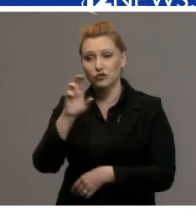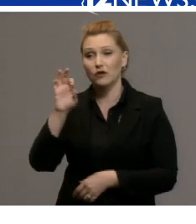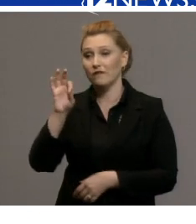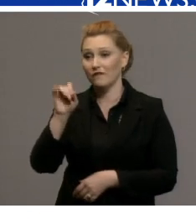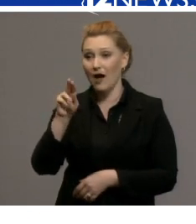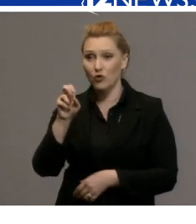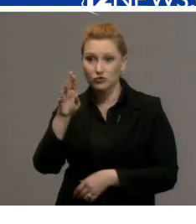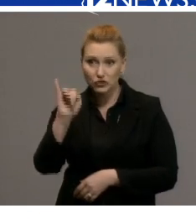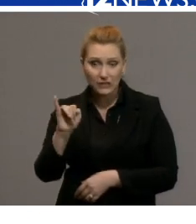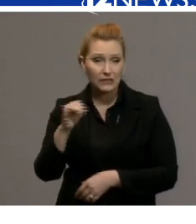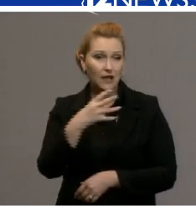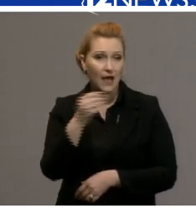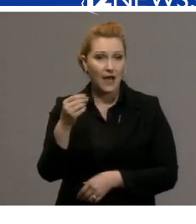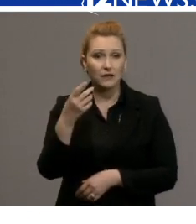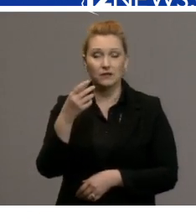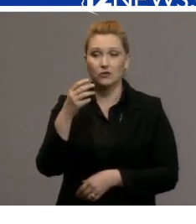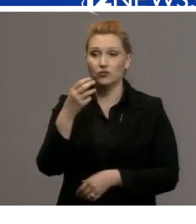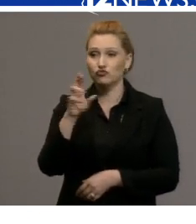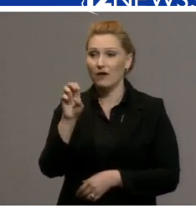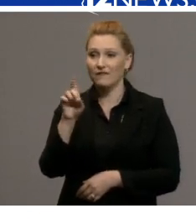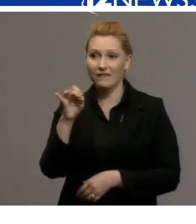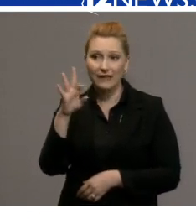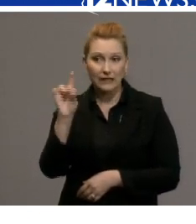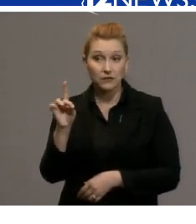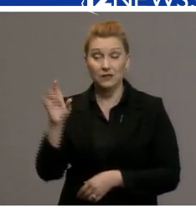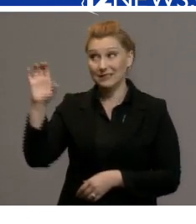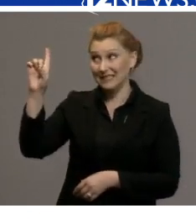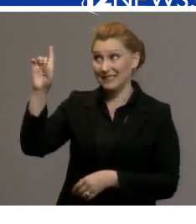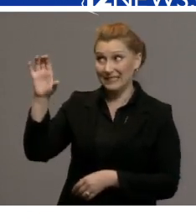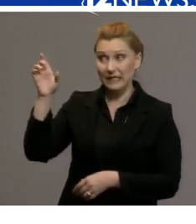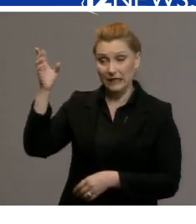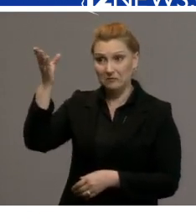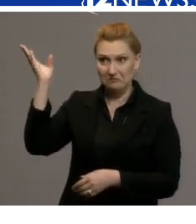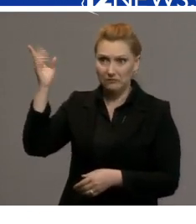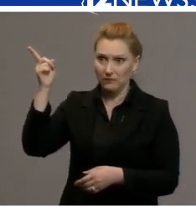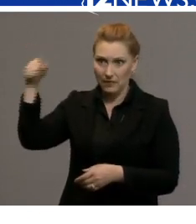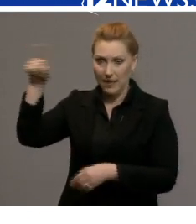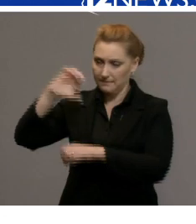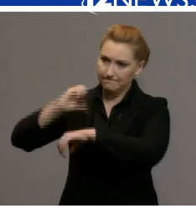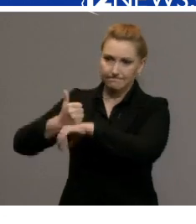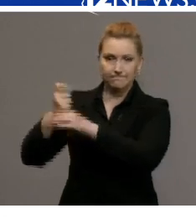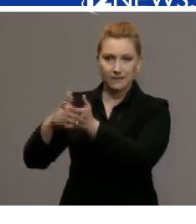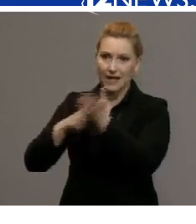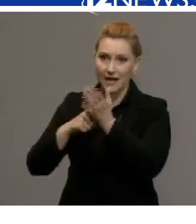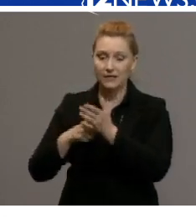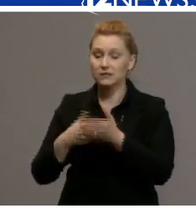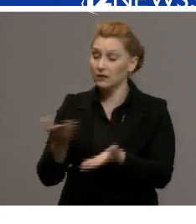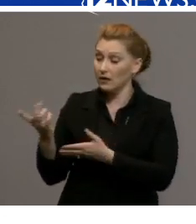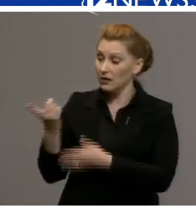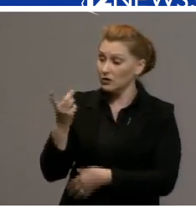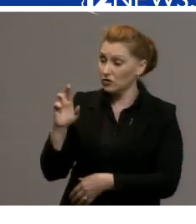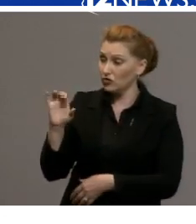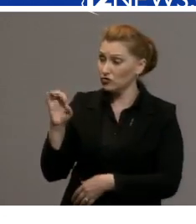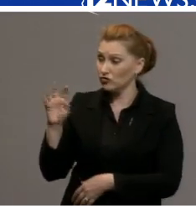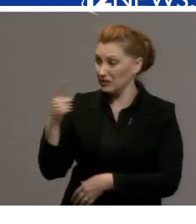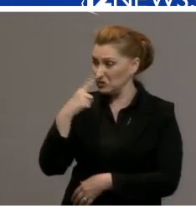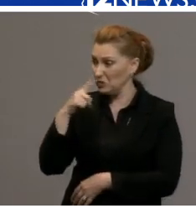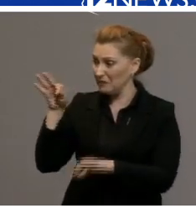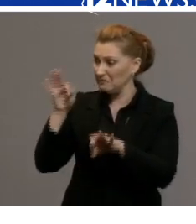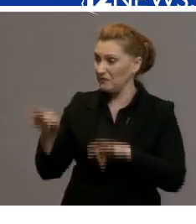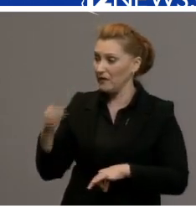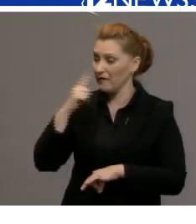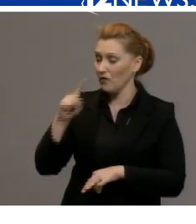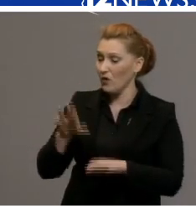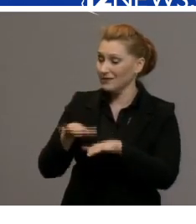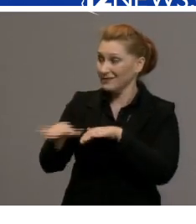guidance. Dr. Christ, will you let them know where we are on phase 1, please? So we do clearly meet